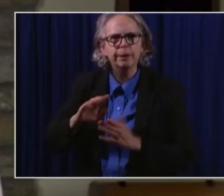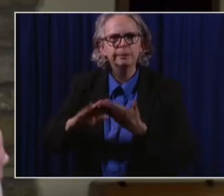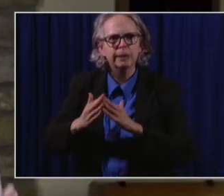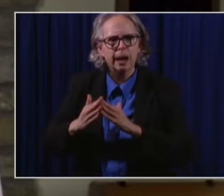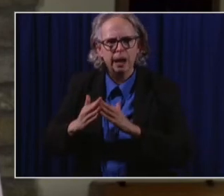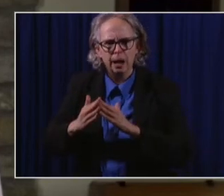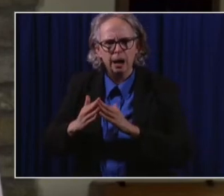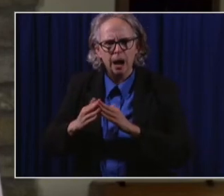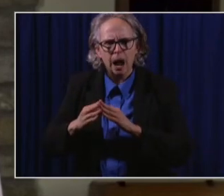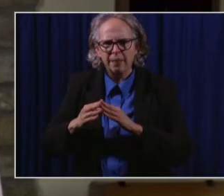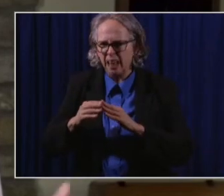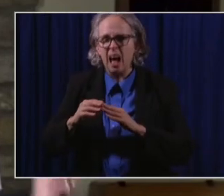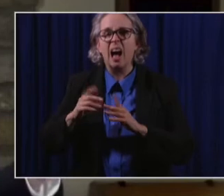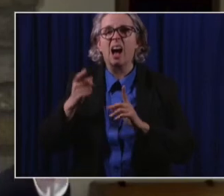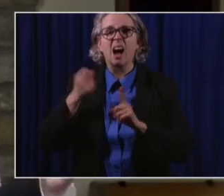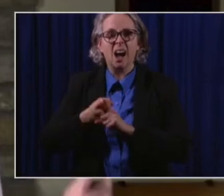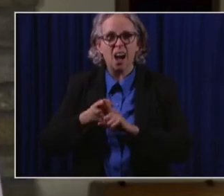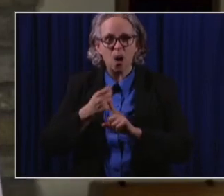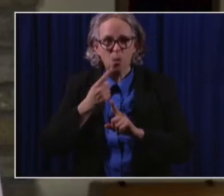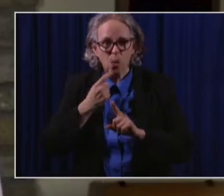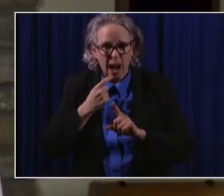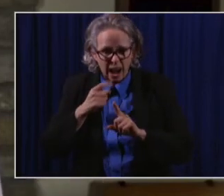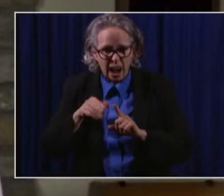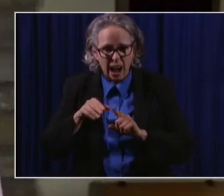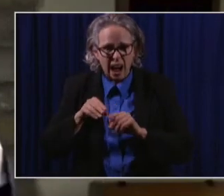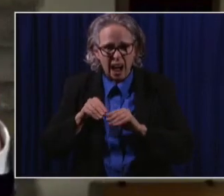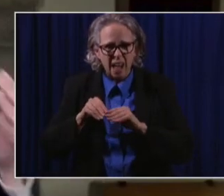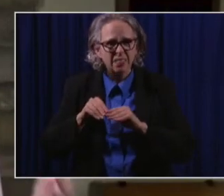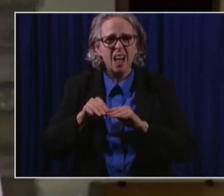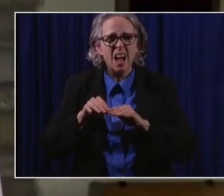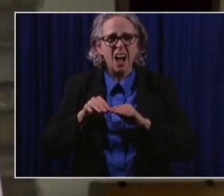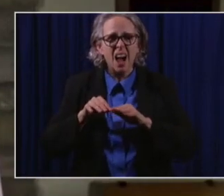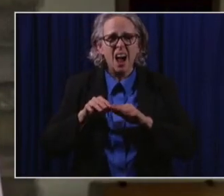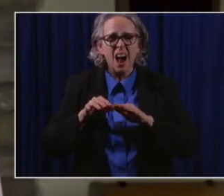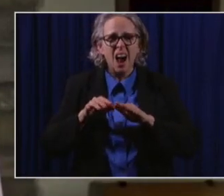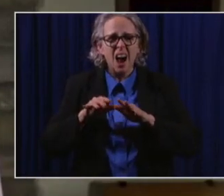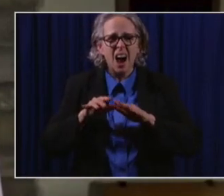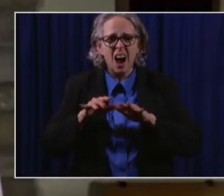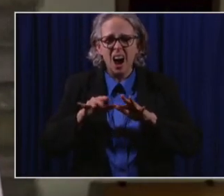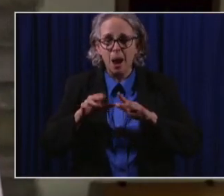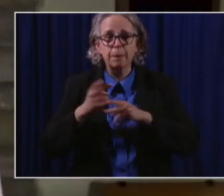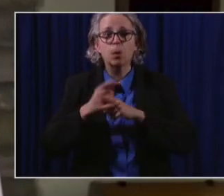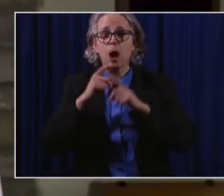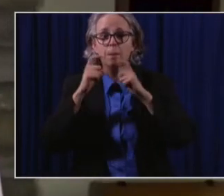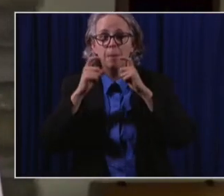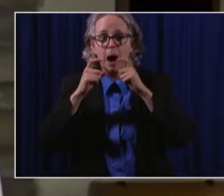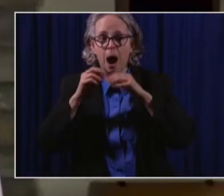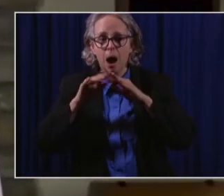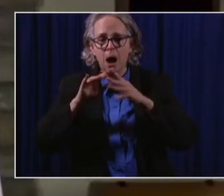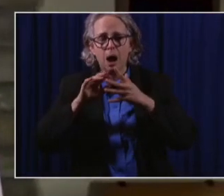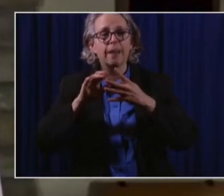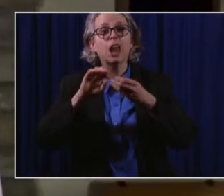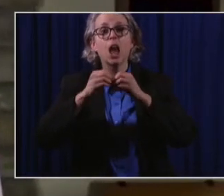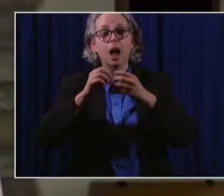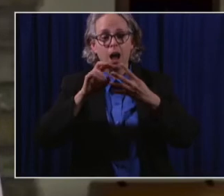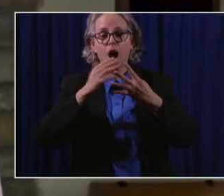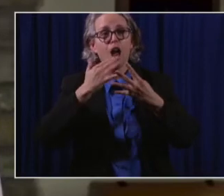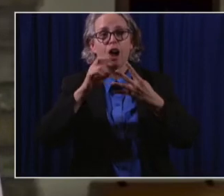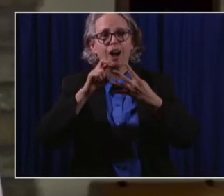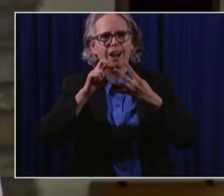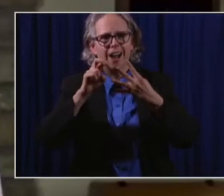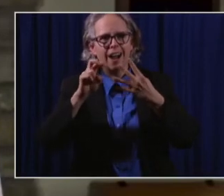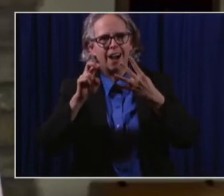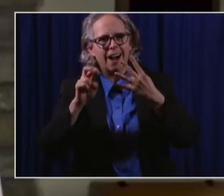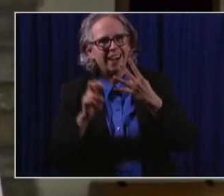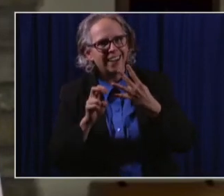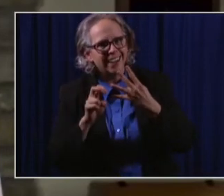compliance, maybe an average of 55% to maybe 85%. When that compliance rate went up, we